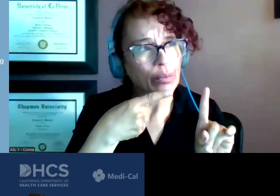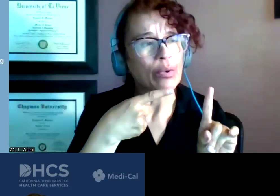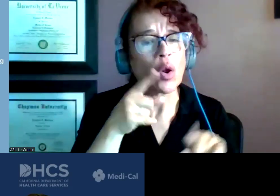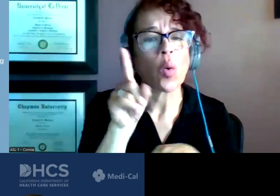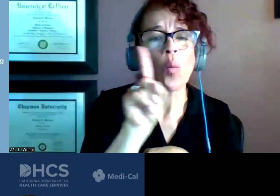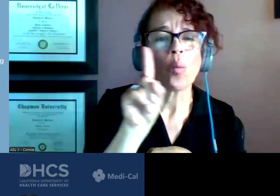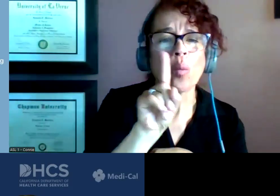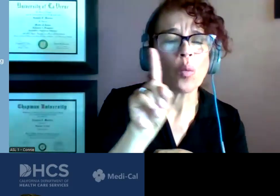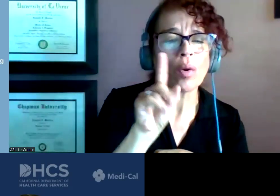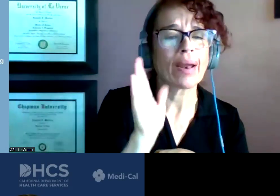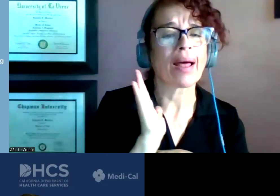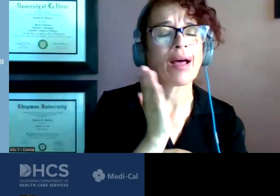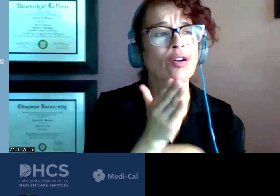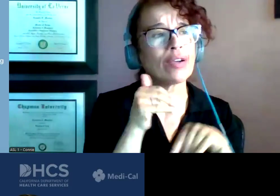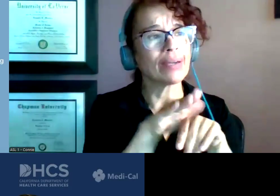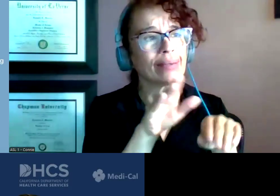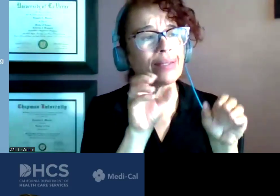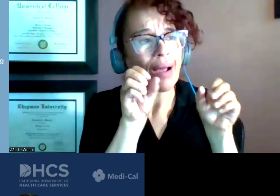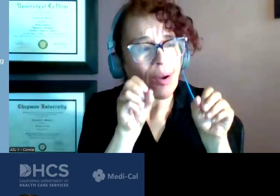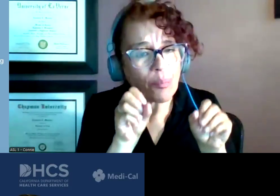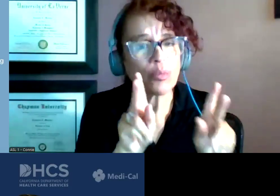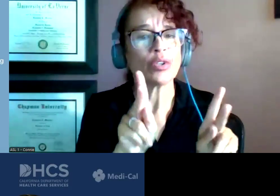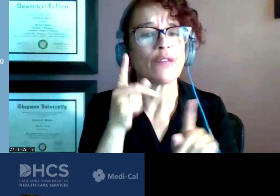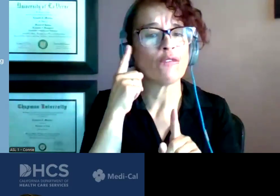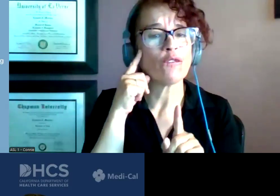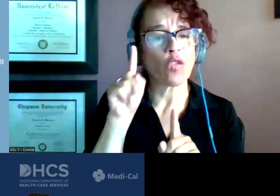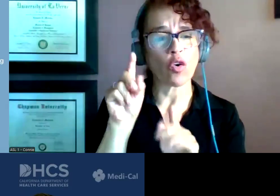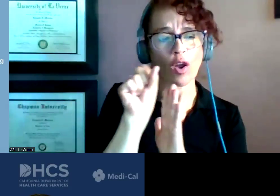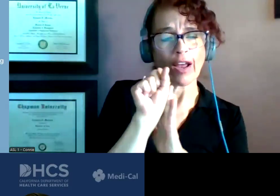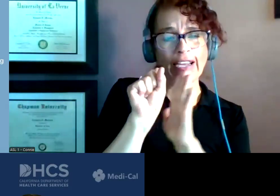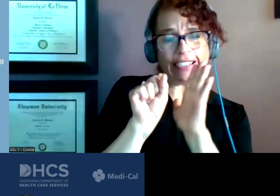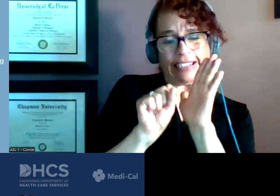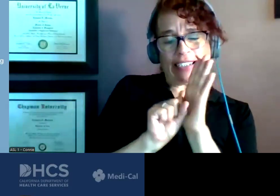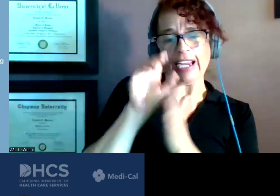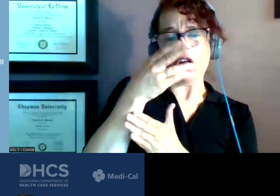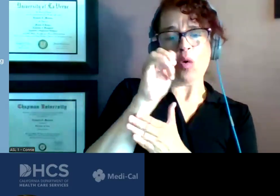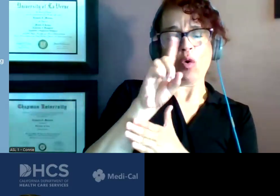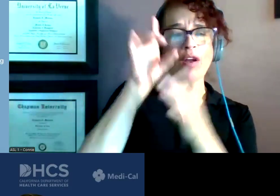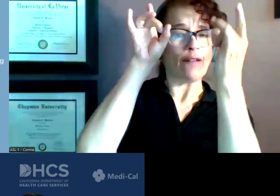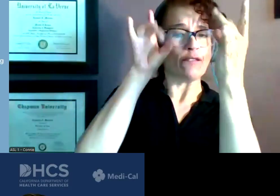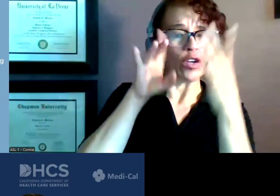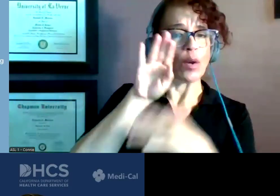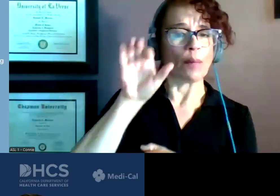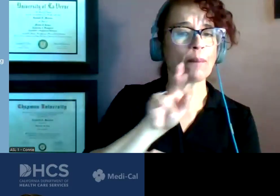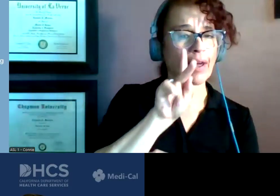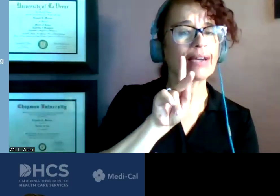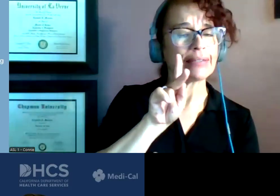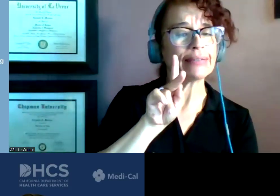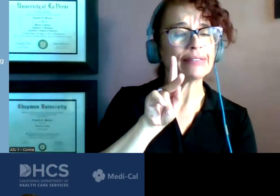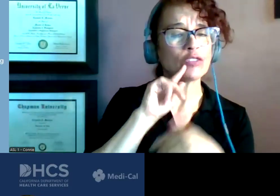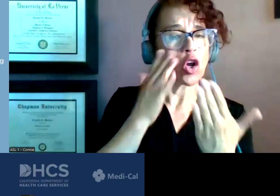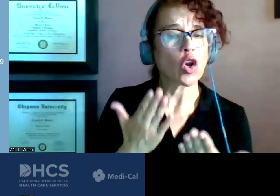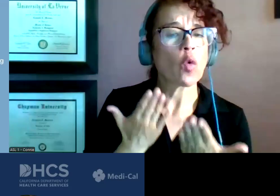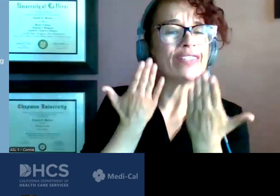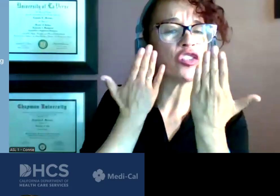where there are existing opportunities for stakeholder feedback, but then also taking back, your input and suggestions